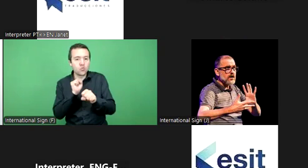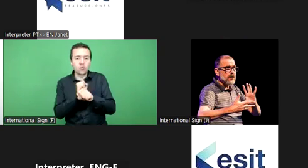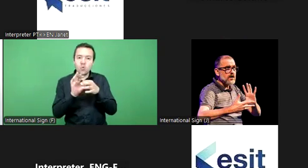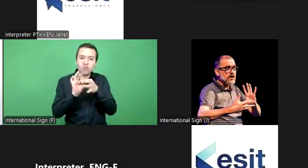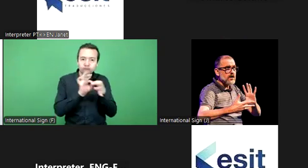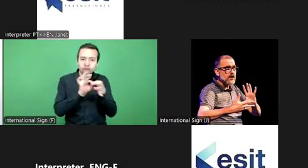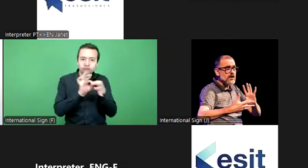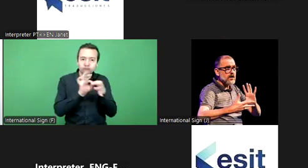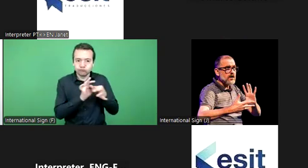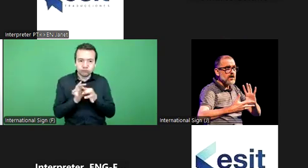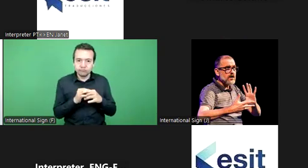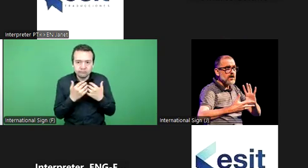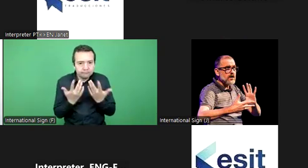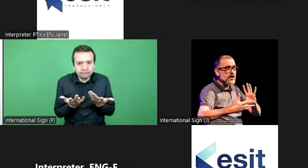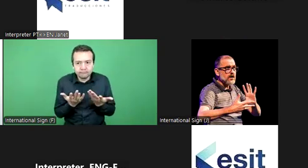countries.